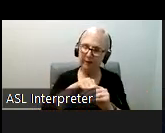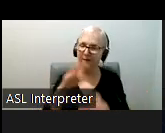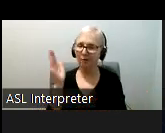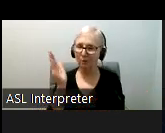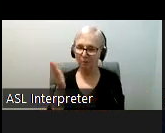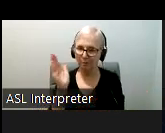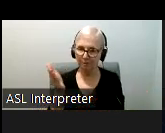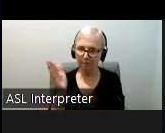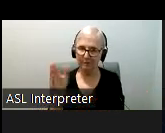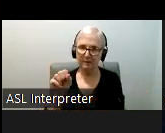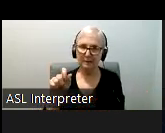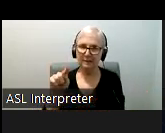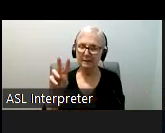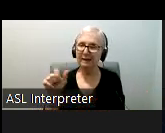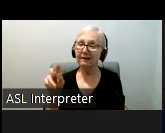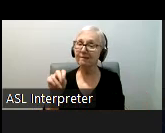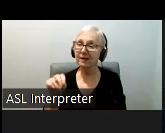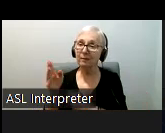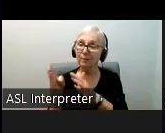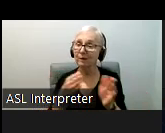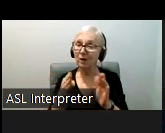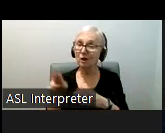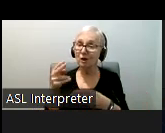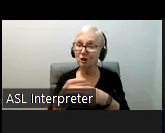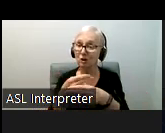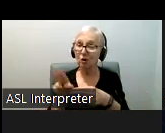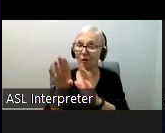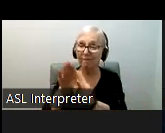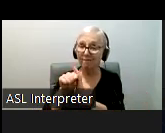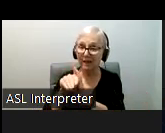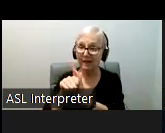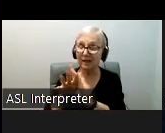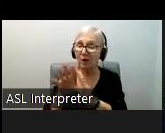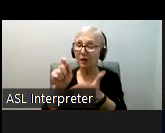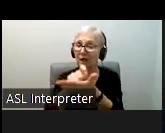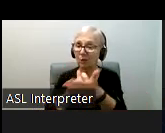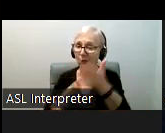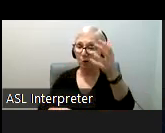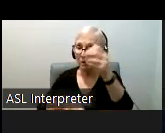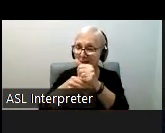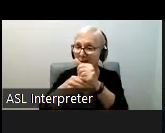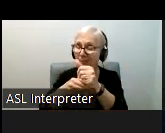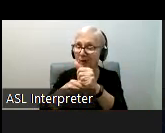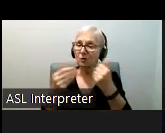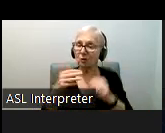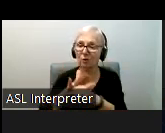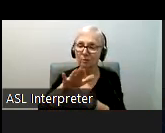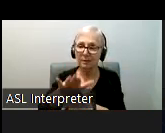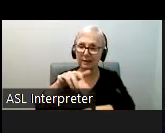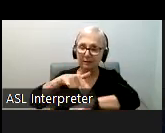presentation. Stephen prepared a short video for you all. He wrote a summary, so you all would have plenty of